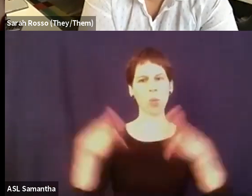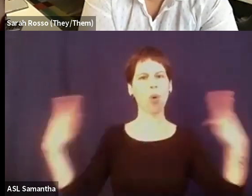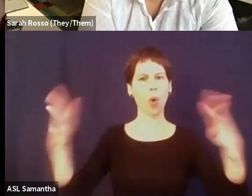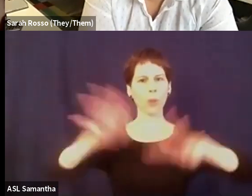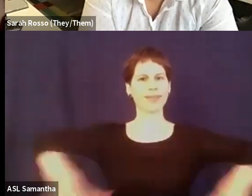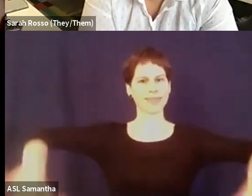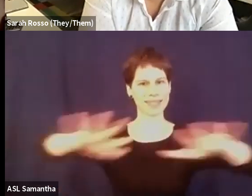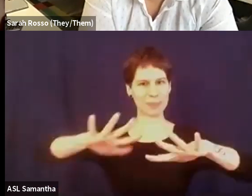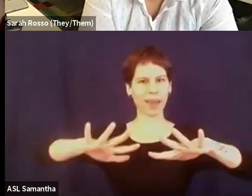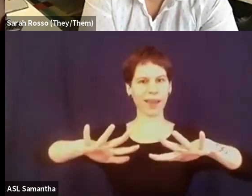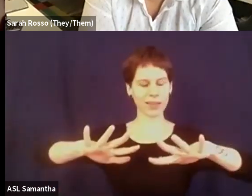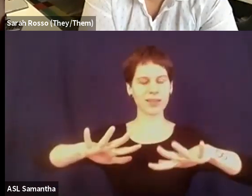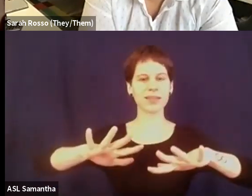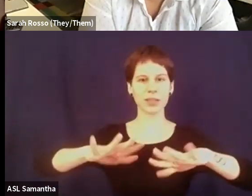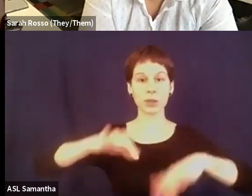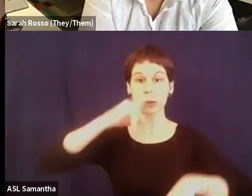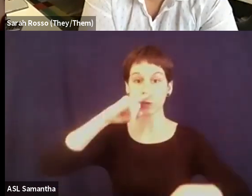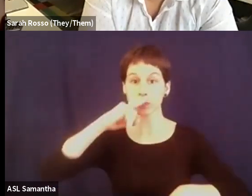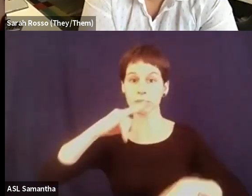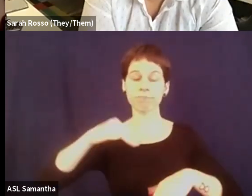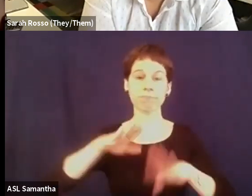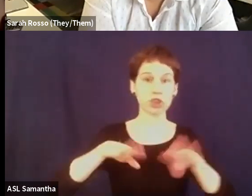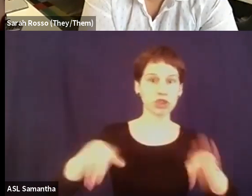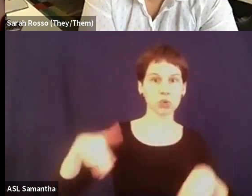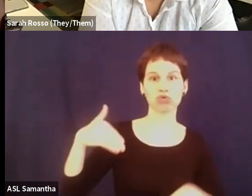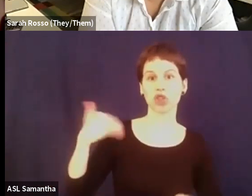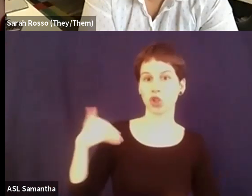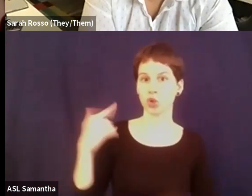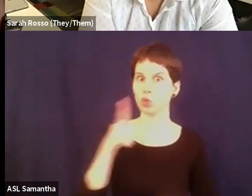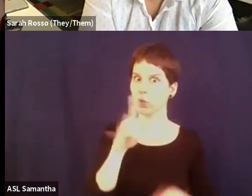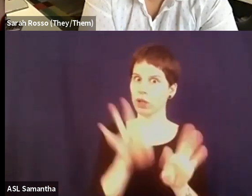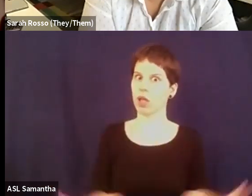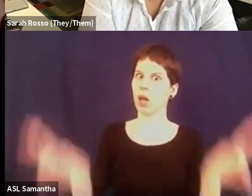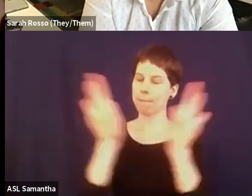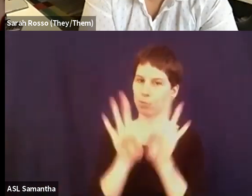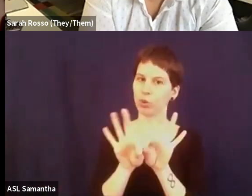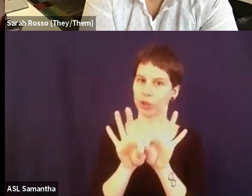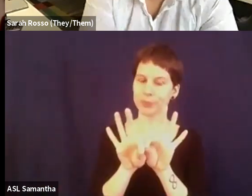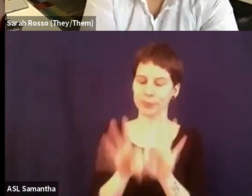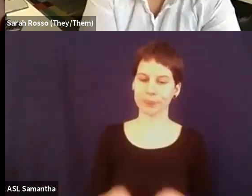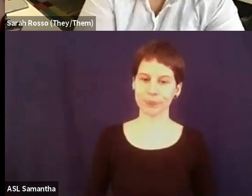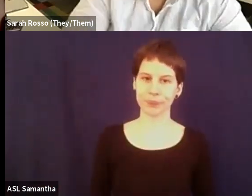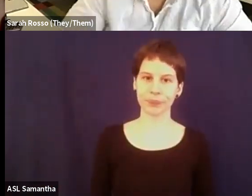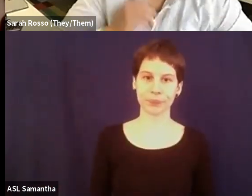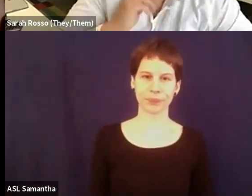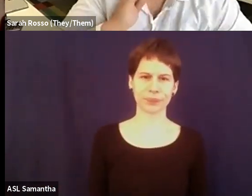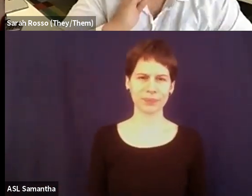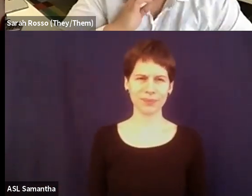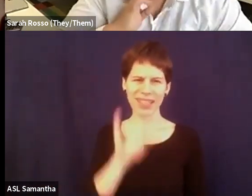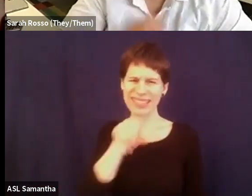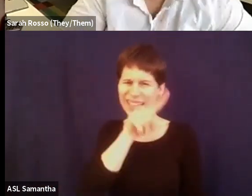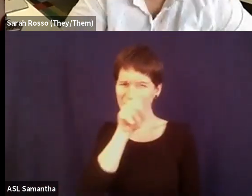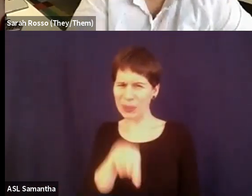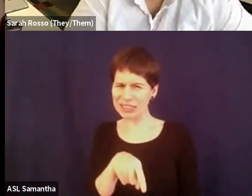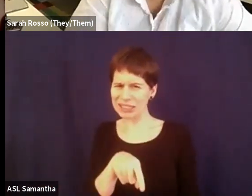intersectionally with children and youth is critical for that reason. So anyway, though, was that really the question? Because